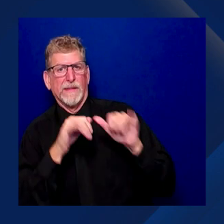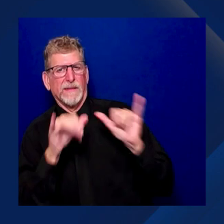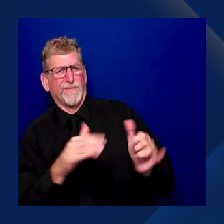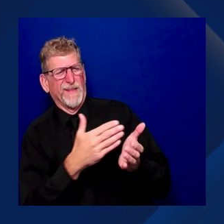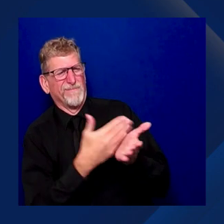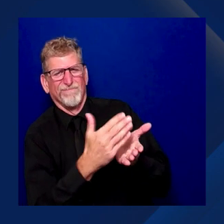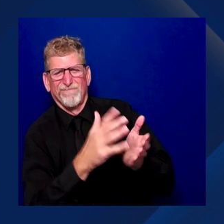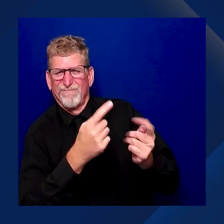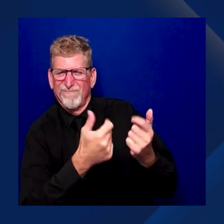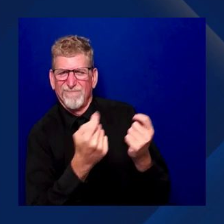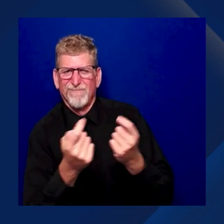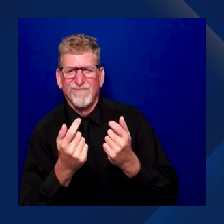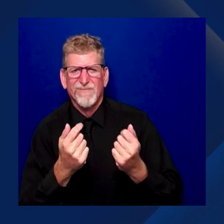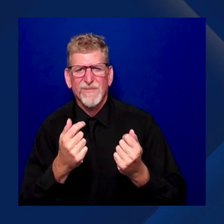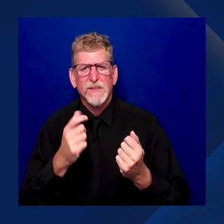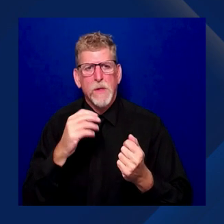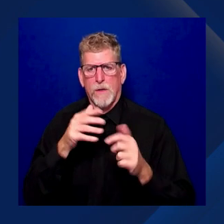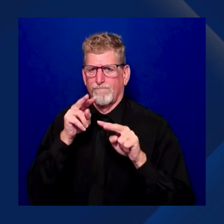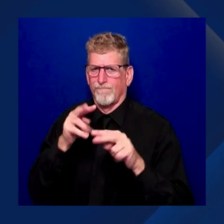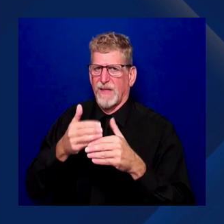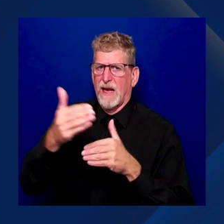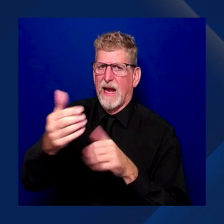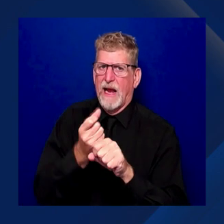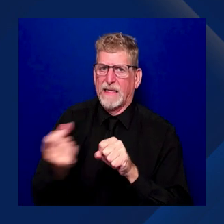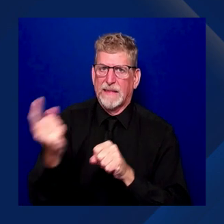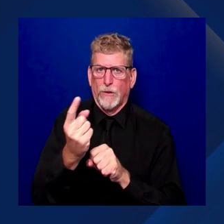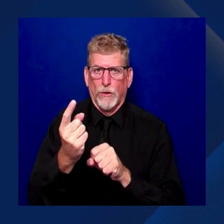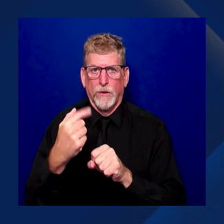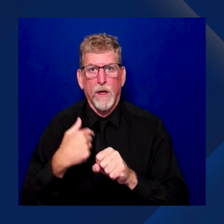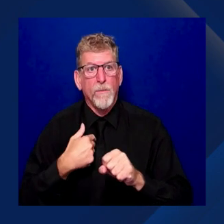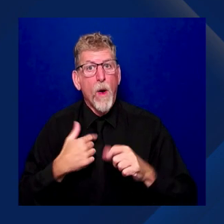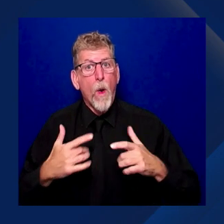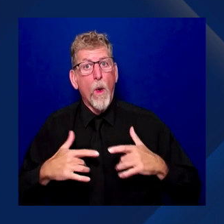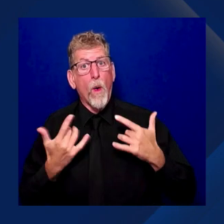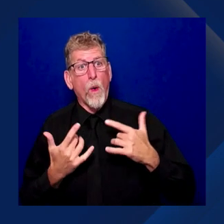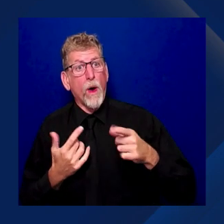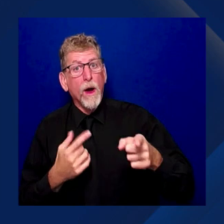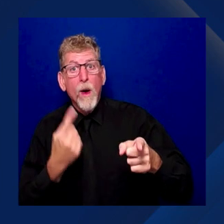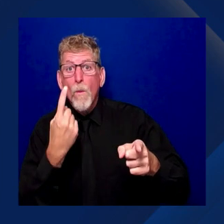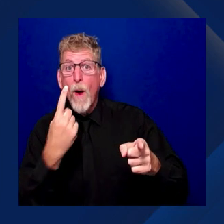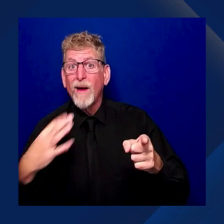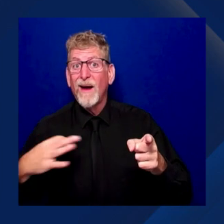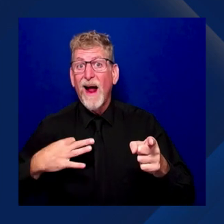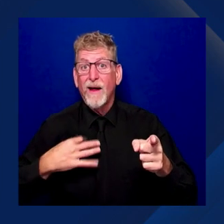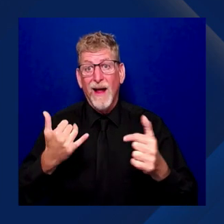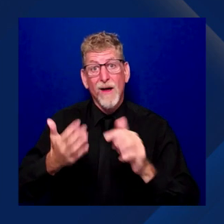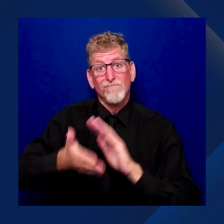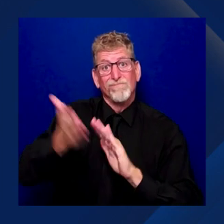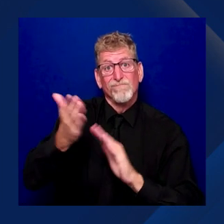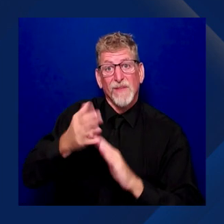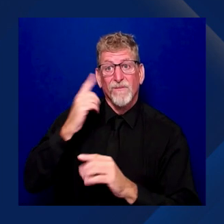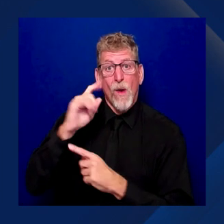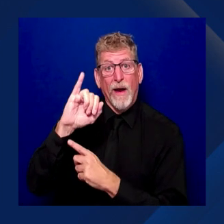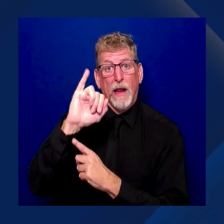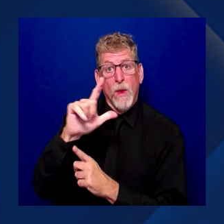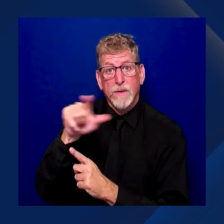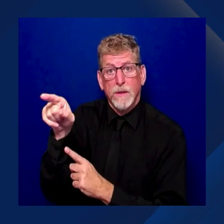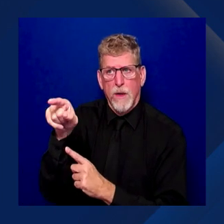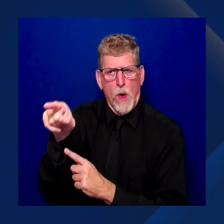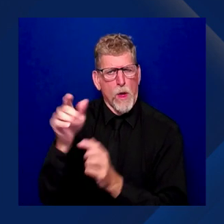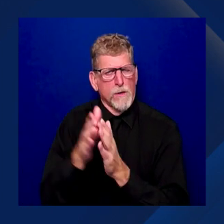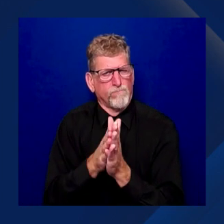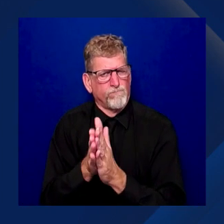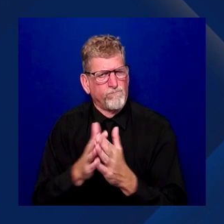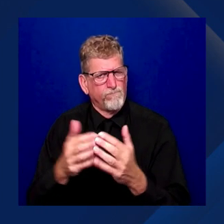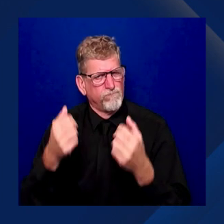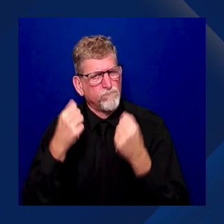candidate running for Congress in Illinois who also had a strong interest in this issue. I actually invited her to one of my press